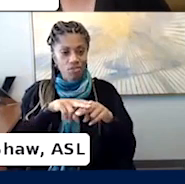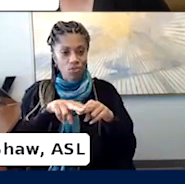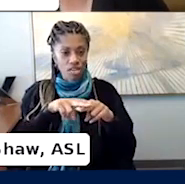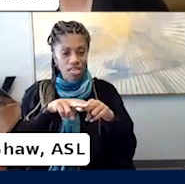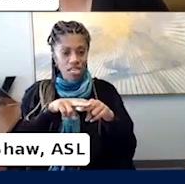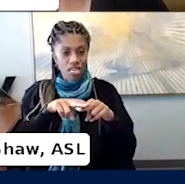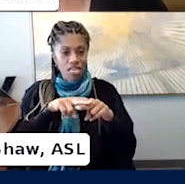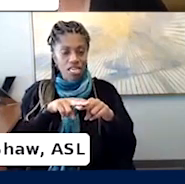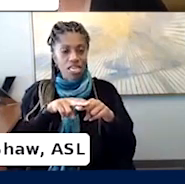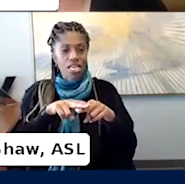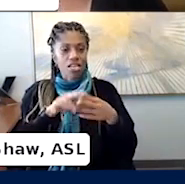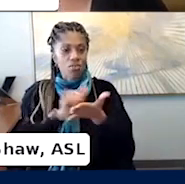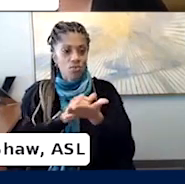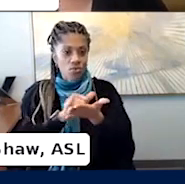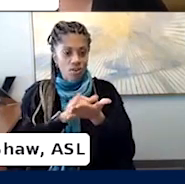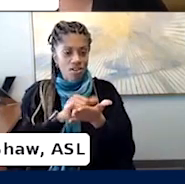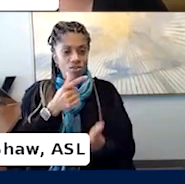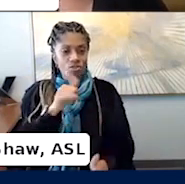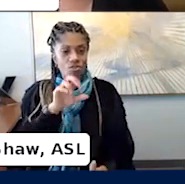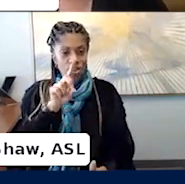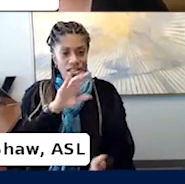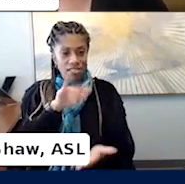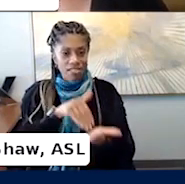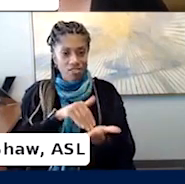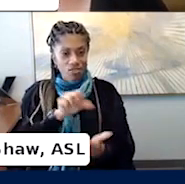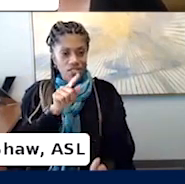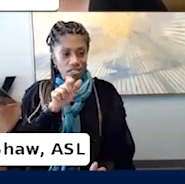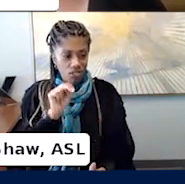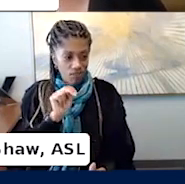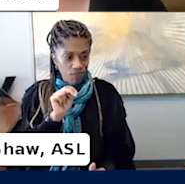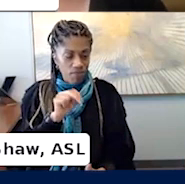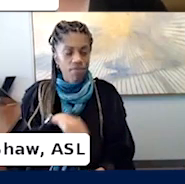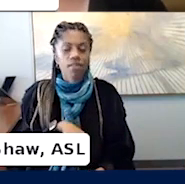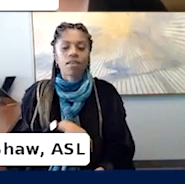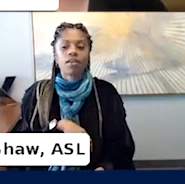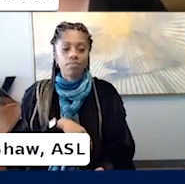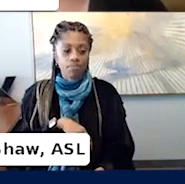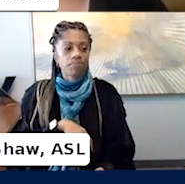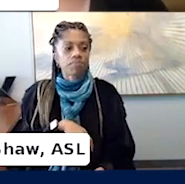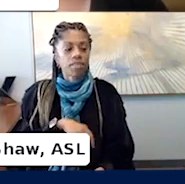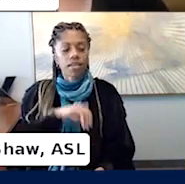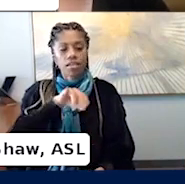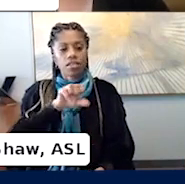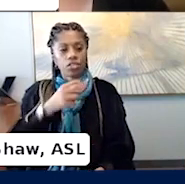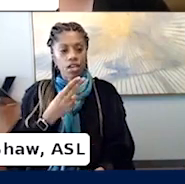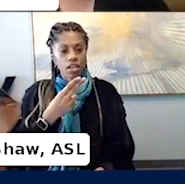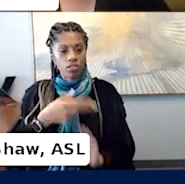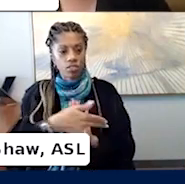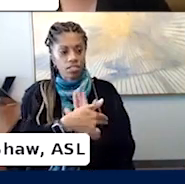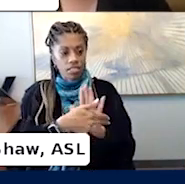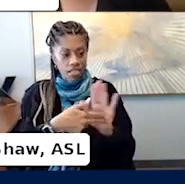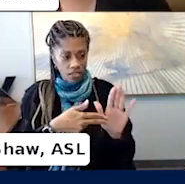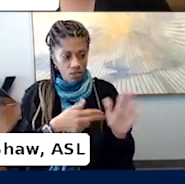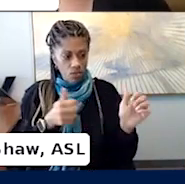socially. He had been diagnosed with Asperger's syndrome, and like many kids on the autism spectrum, he struggled with